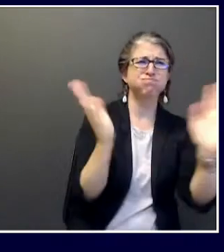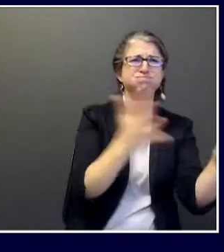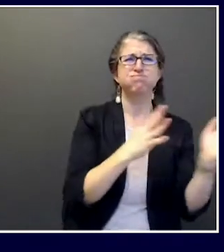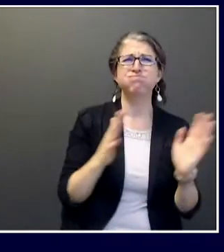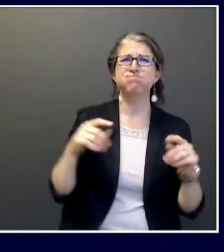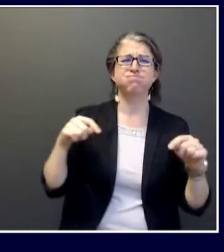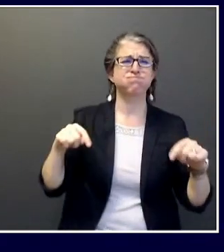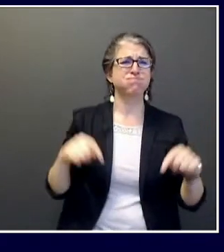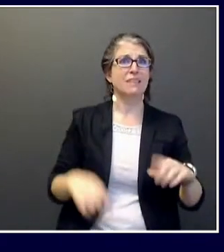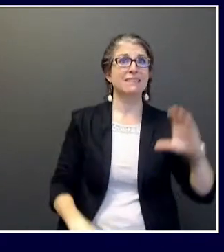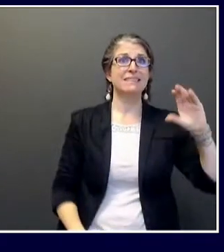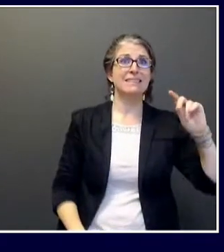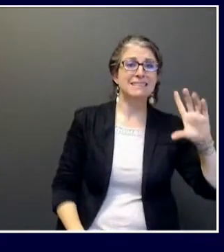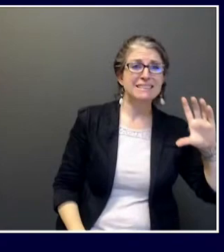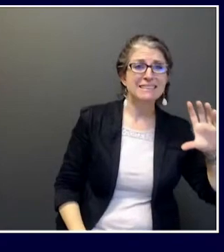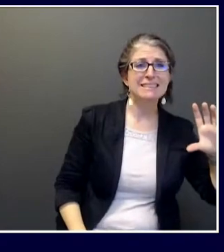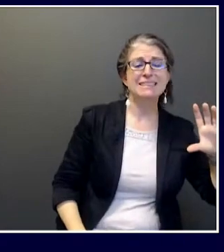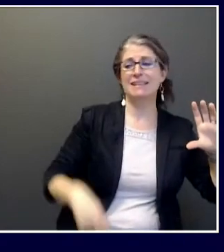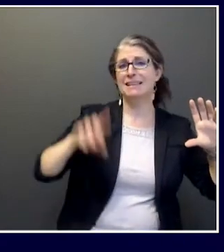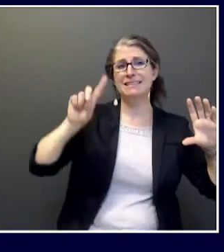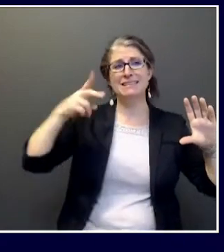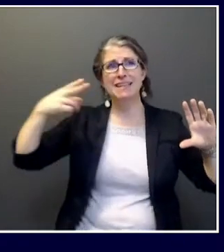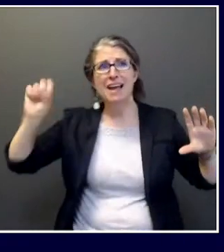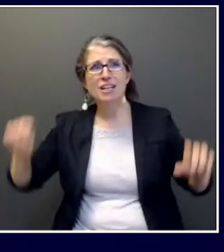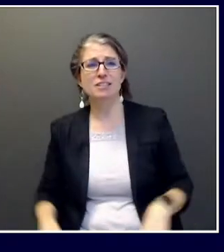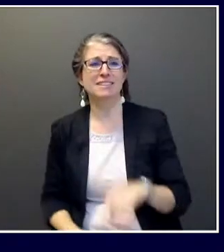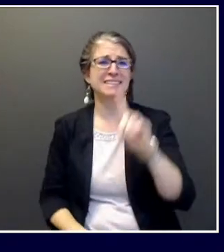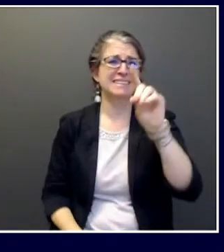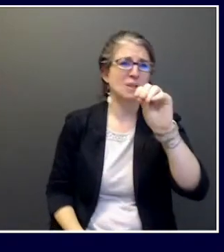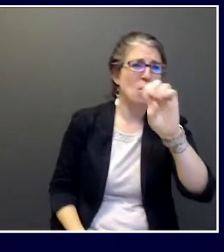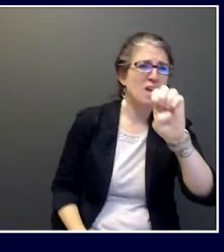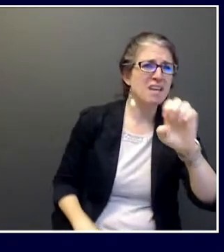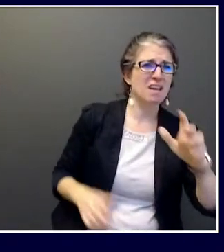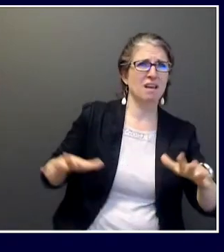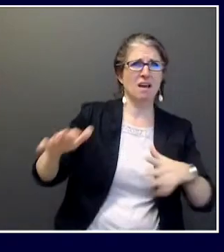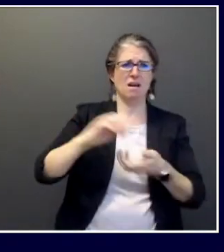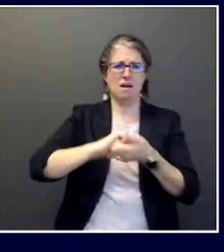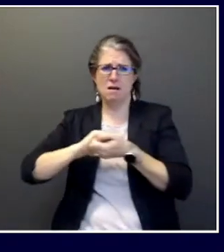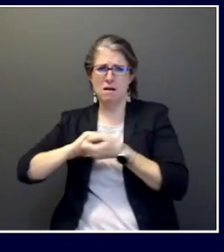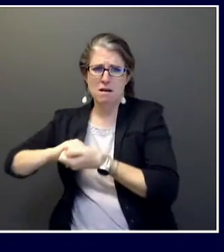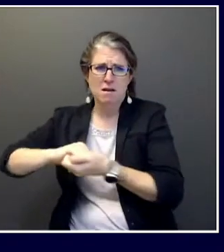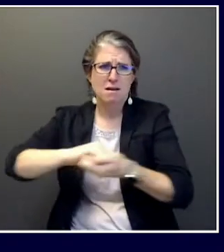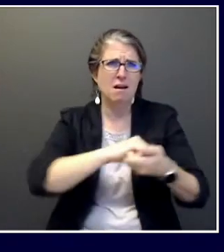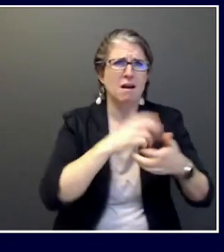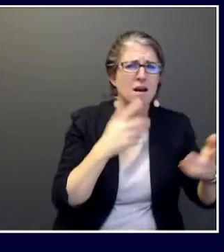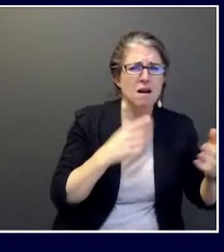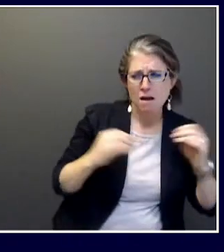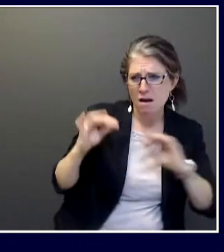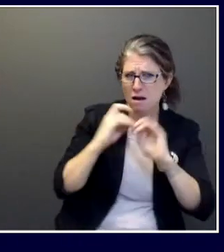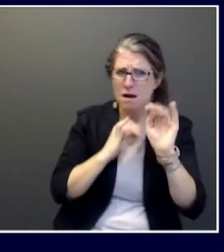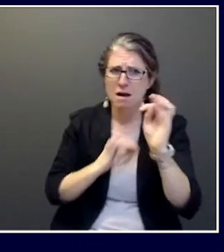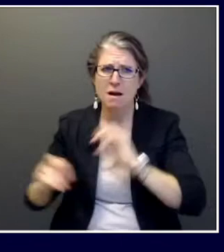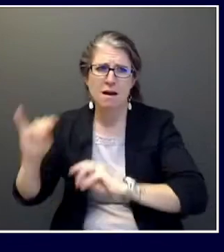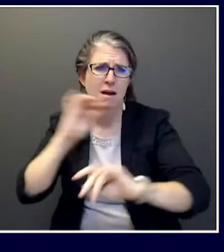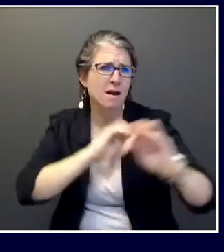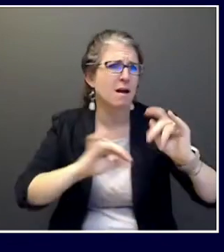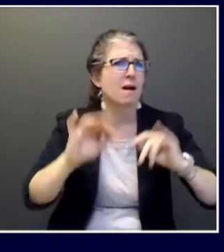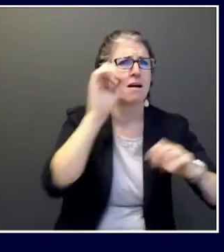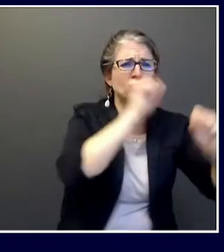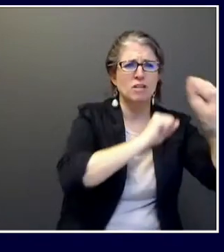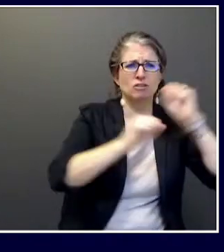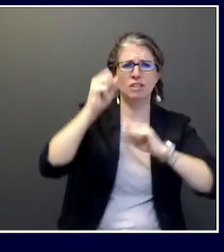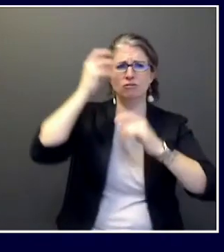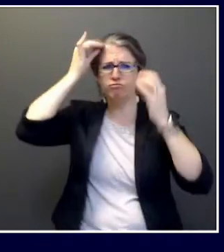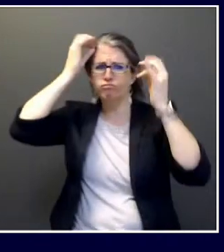with DOE teams, and they've been fanning out across the state, region by region, touching base with every school administrative